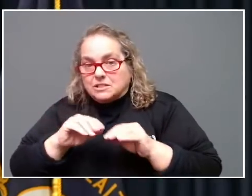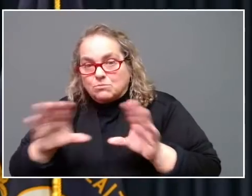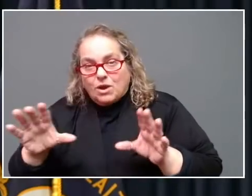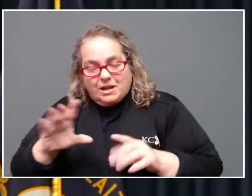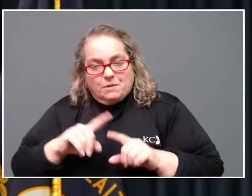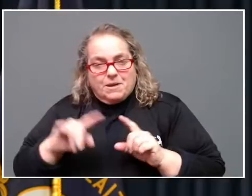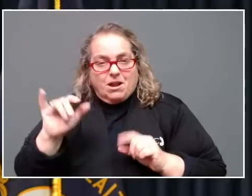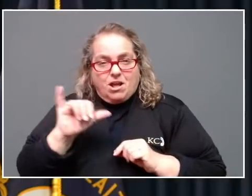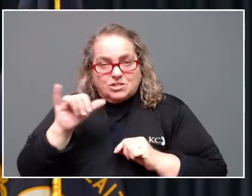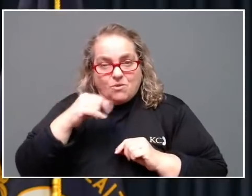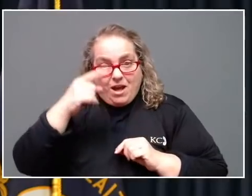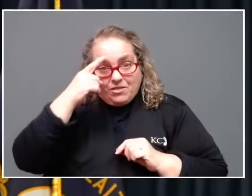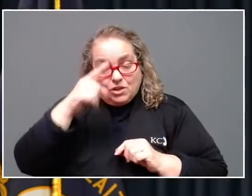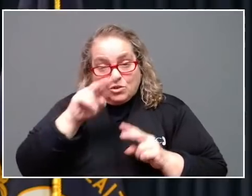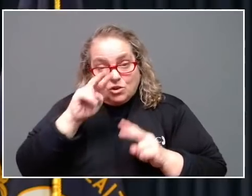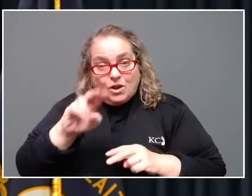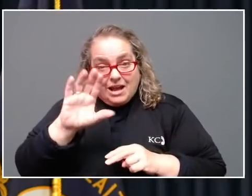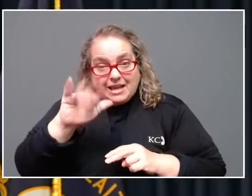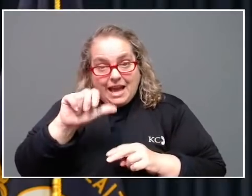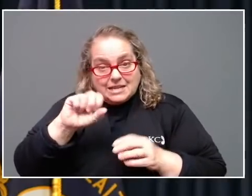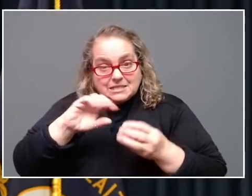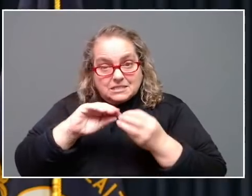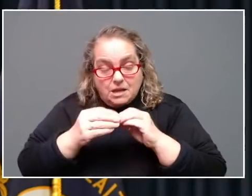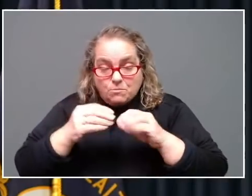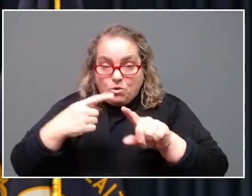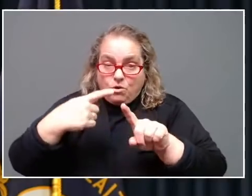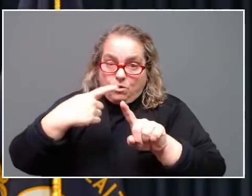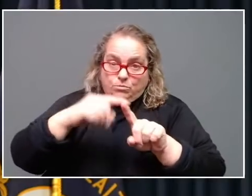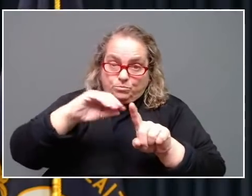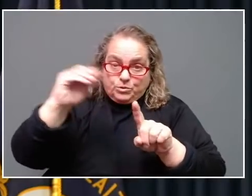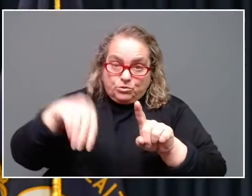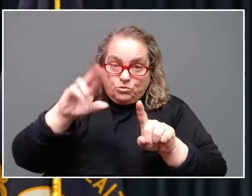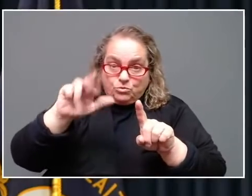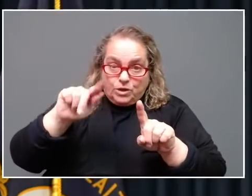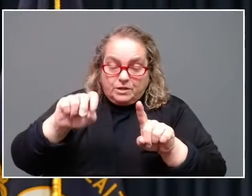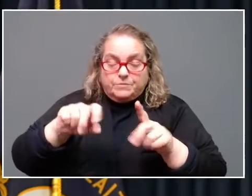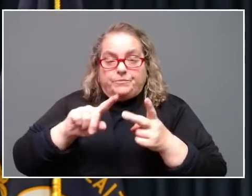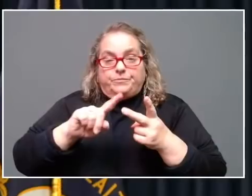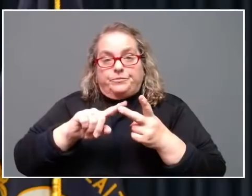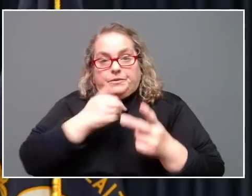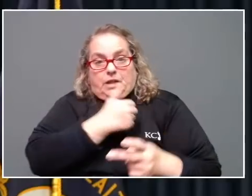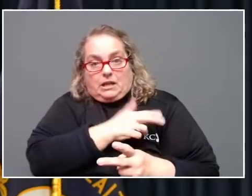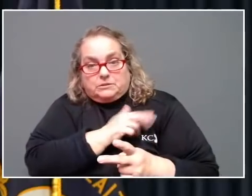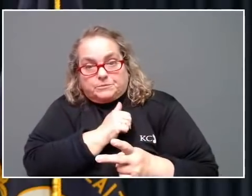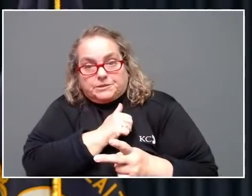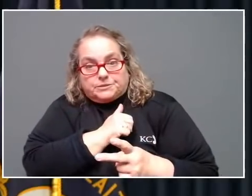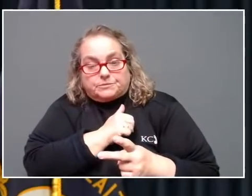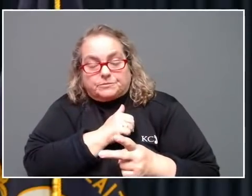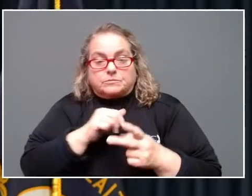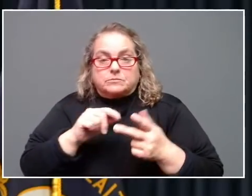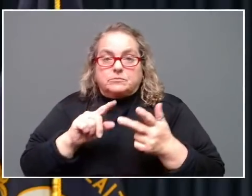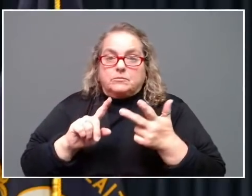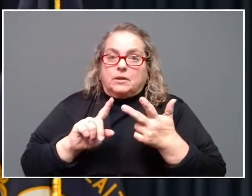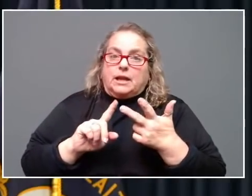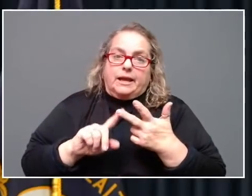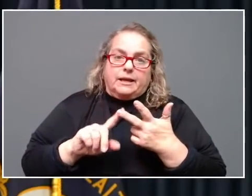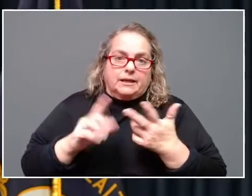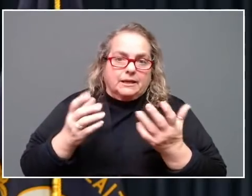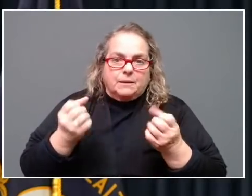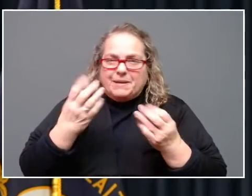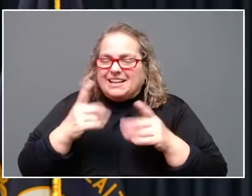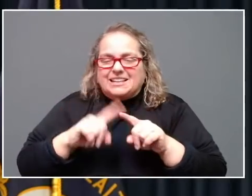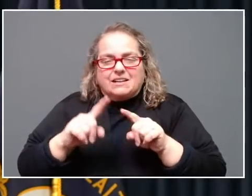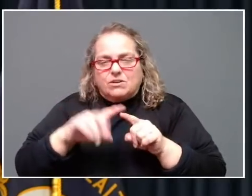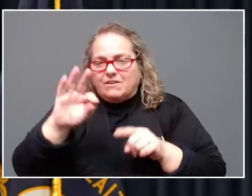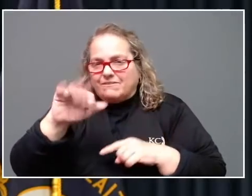at case numbers, at positivity rate, but also looking at hospitalizations, looking at a number of different factors that I know